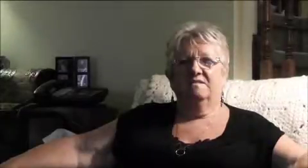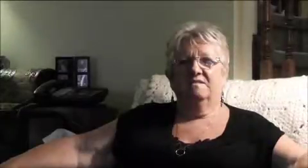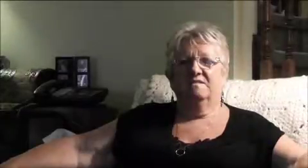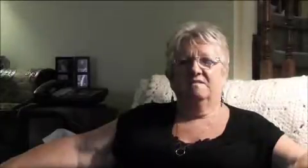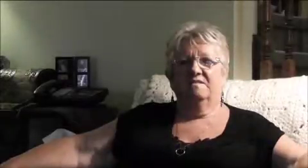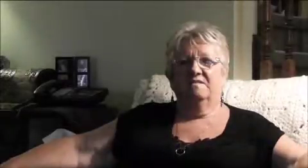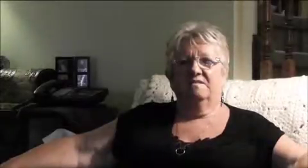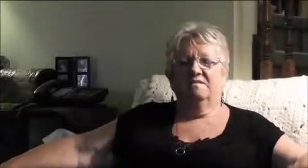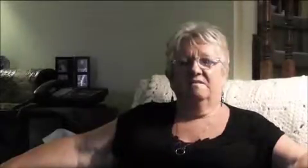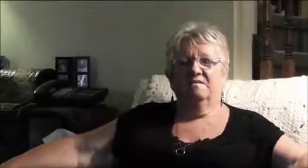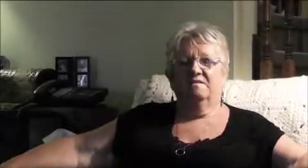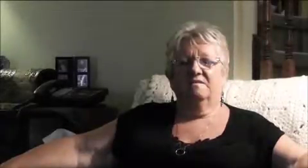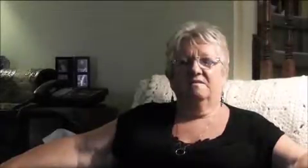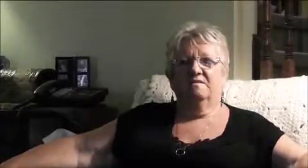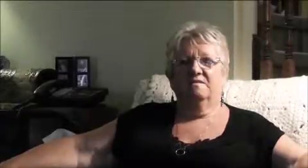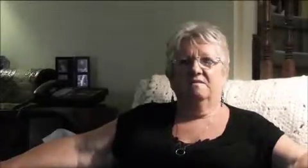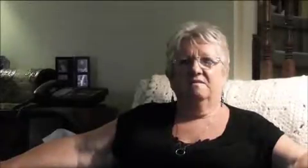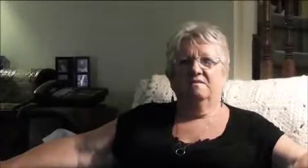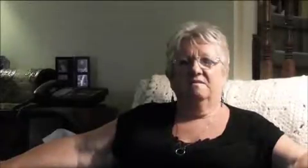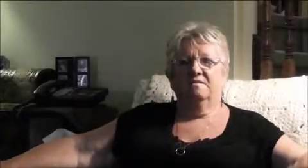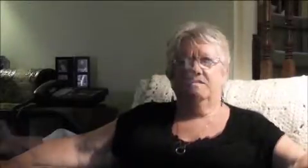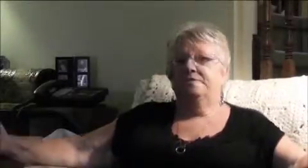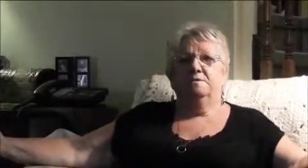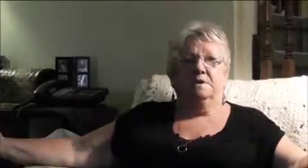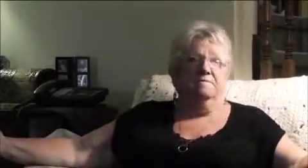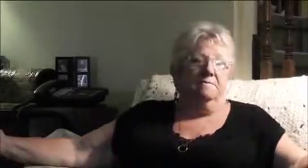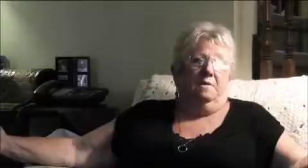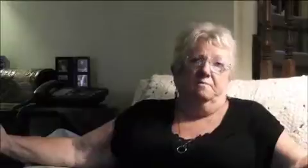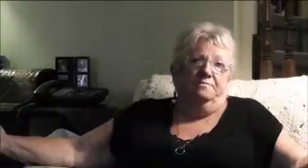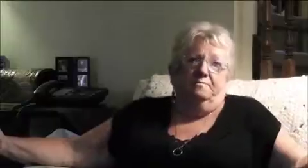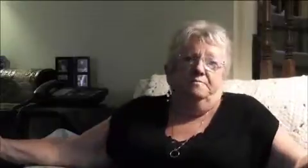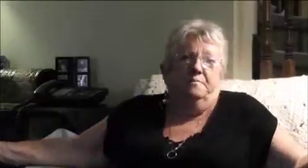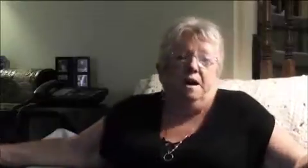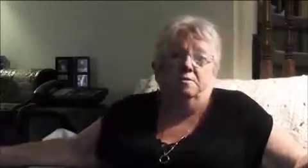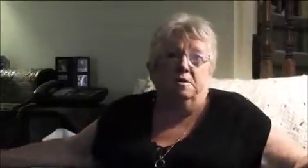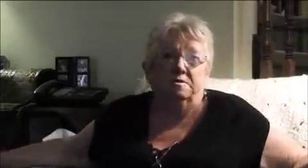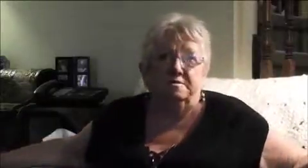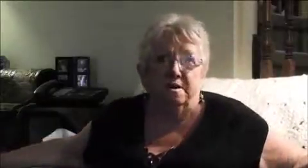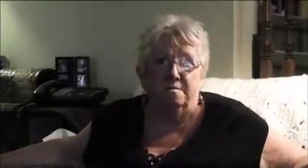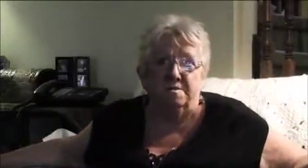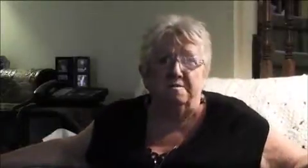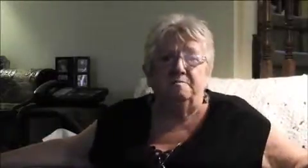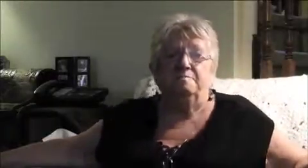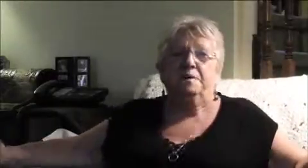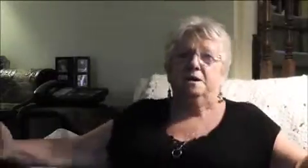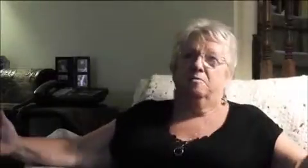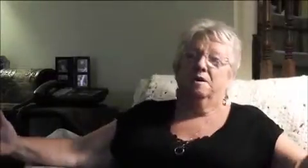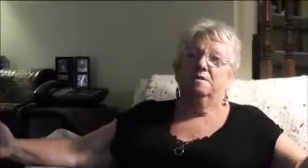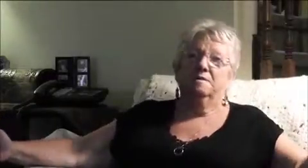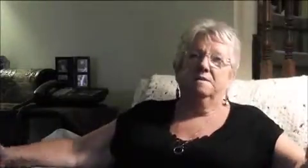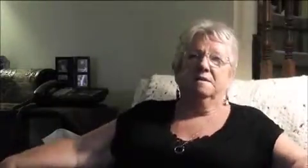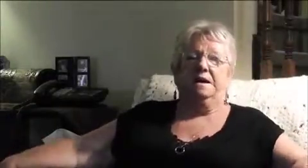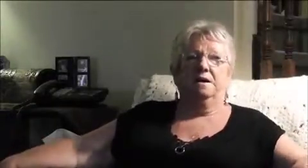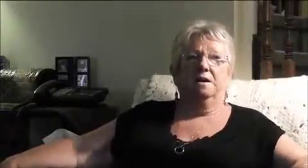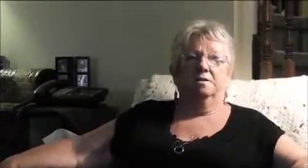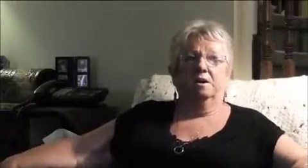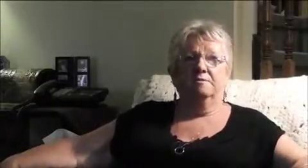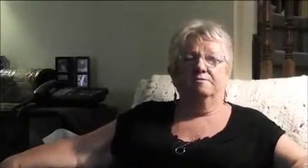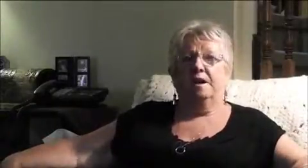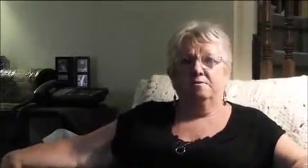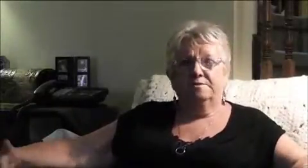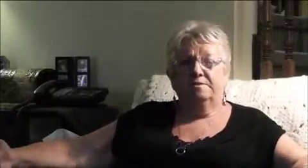worked along with you that have helped you along as well? Absolutely. Yeah. Alcoholics Anonymous, Yeah. big one, and